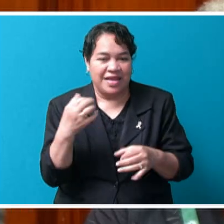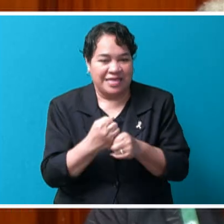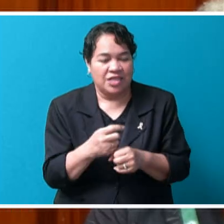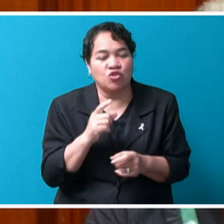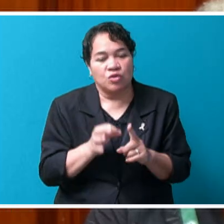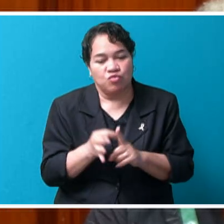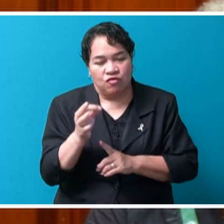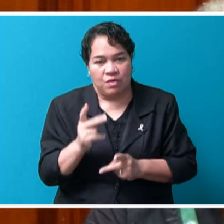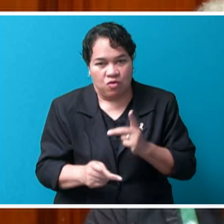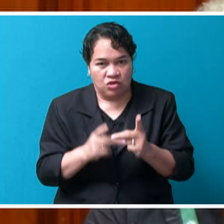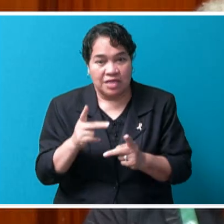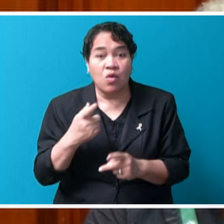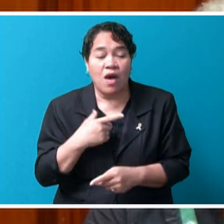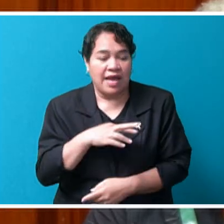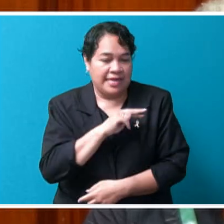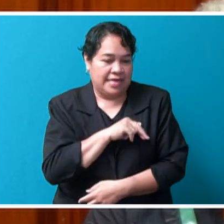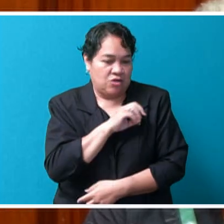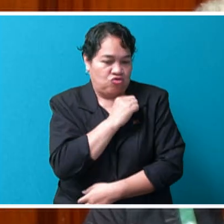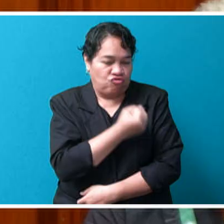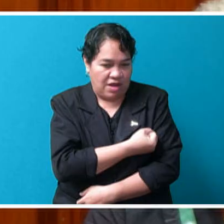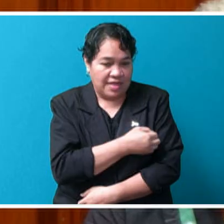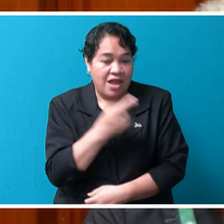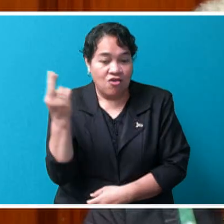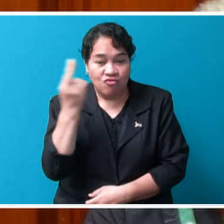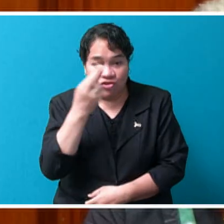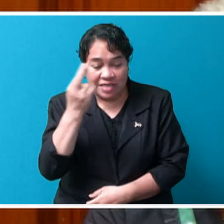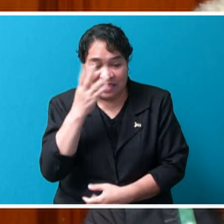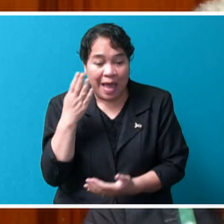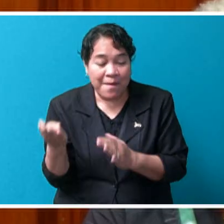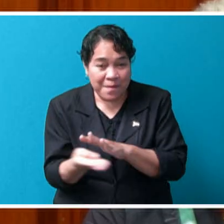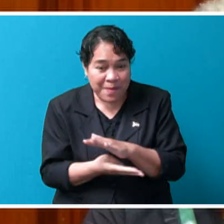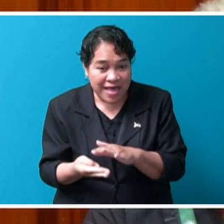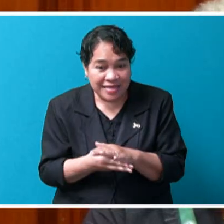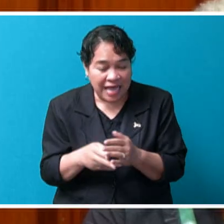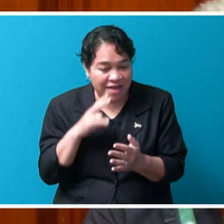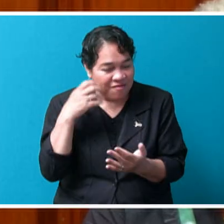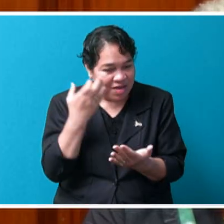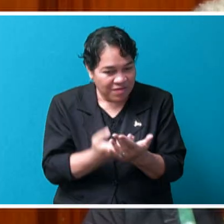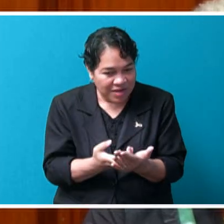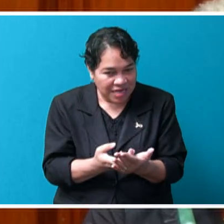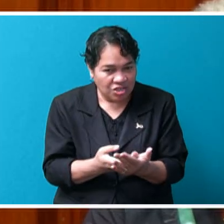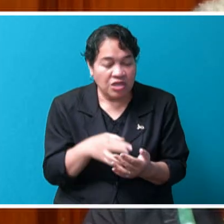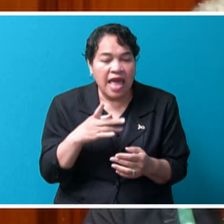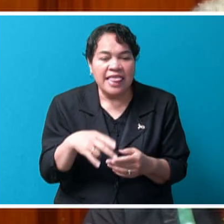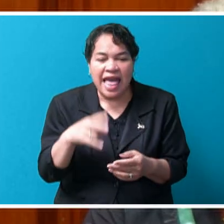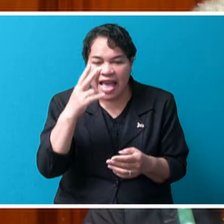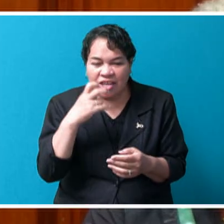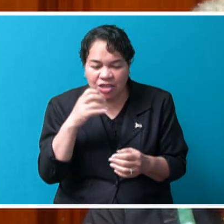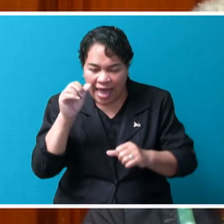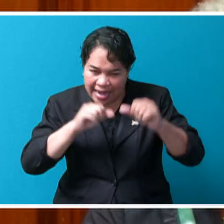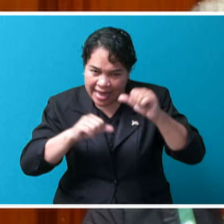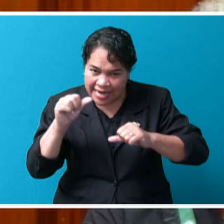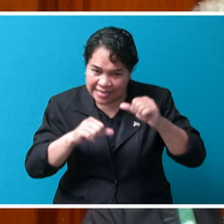includes strengthening the risk-based verification, improving the aging analysis, as well